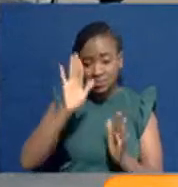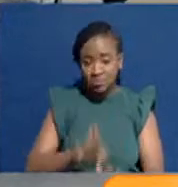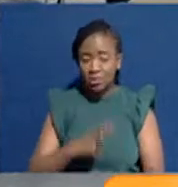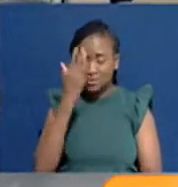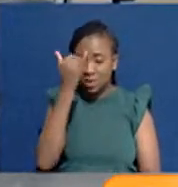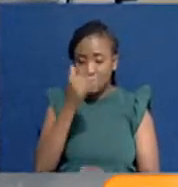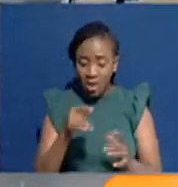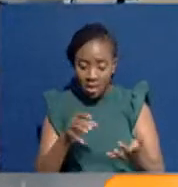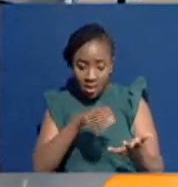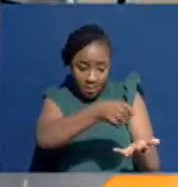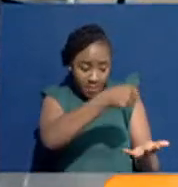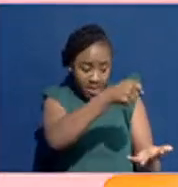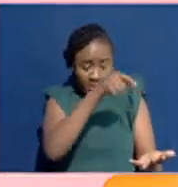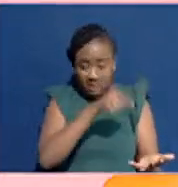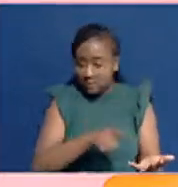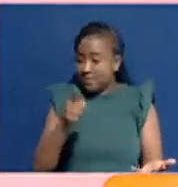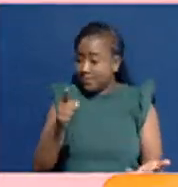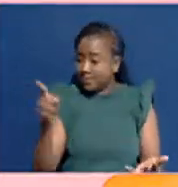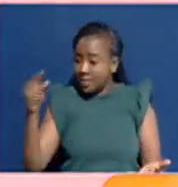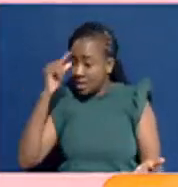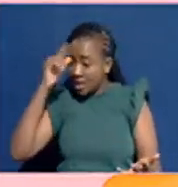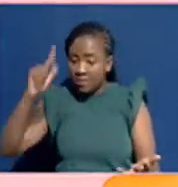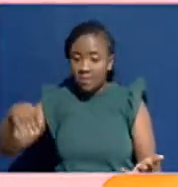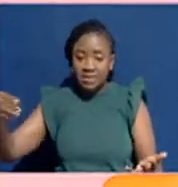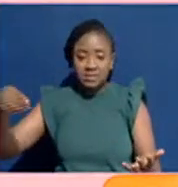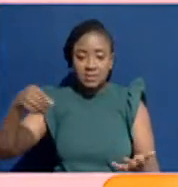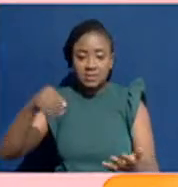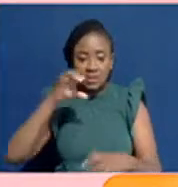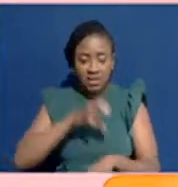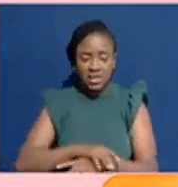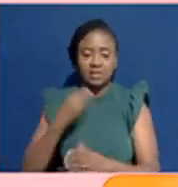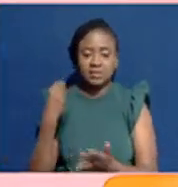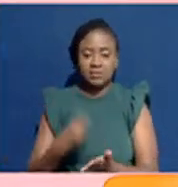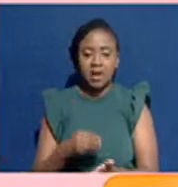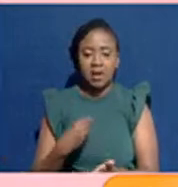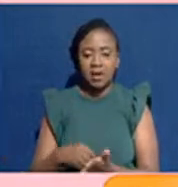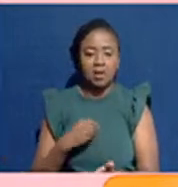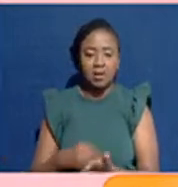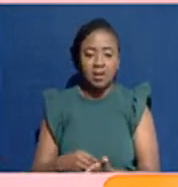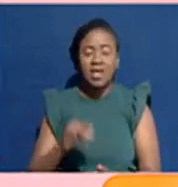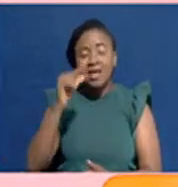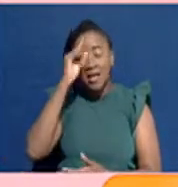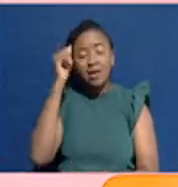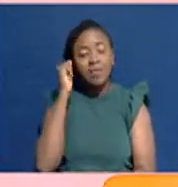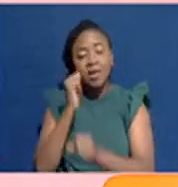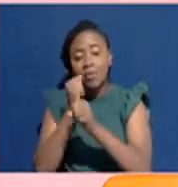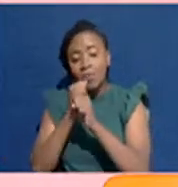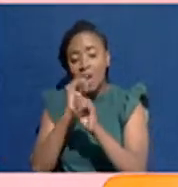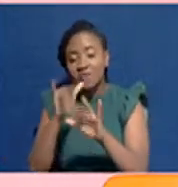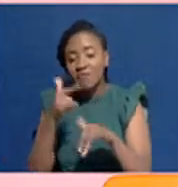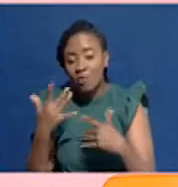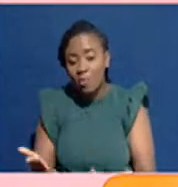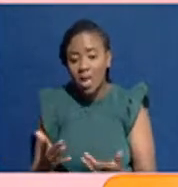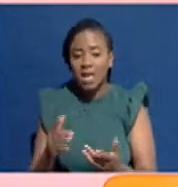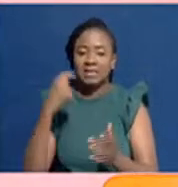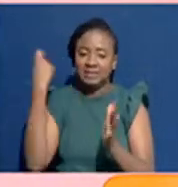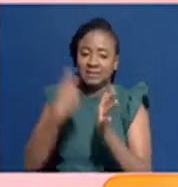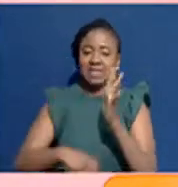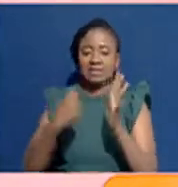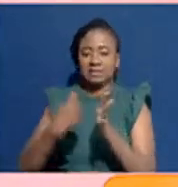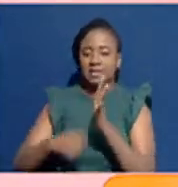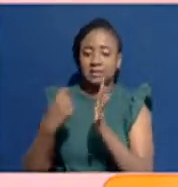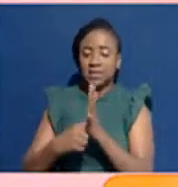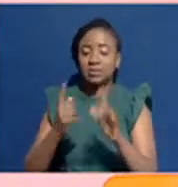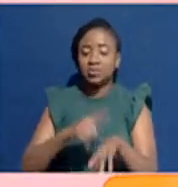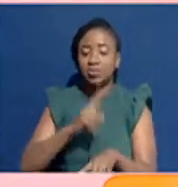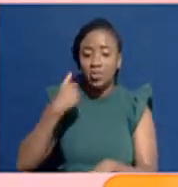to give more civic education to our citizens. Government operates on the taxes and the income that comes from the people. Once